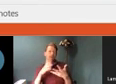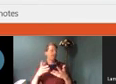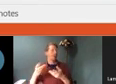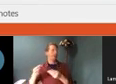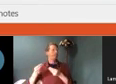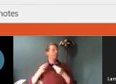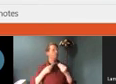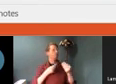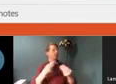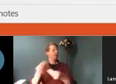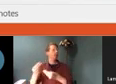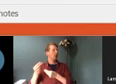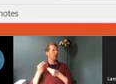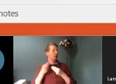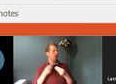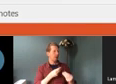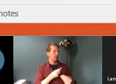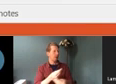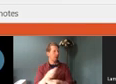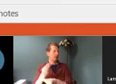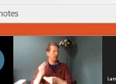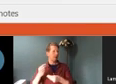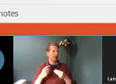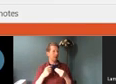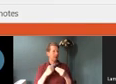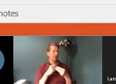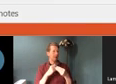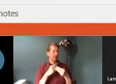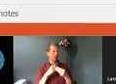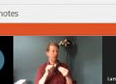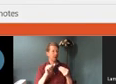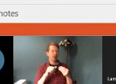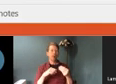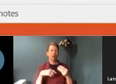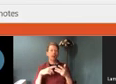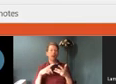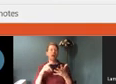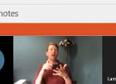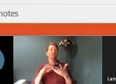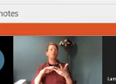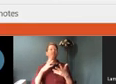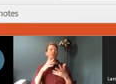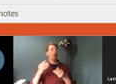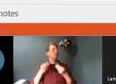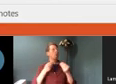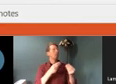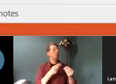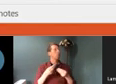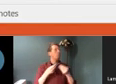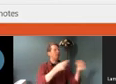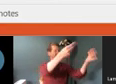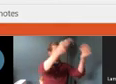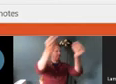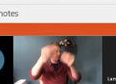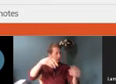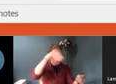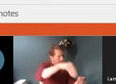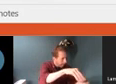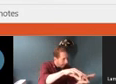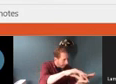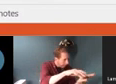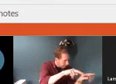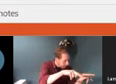is on the bottom right corner. That's MinION sequencing from Oxford Nanopore. So these are different platforms that